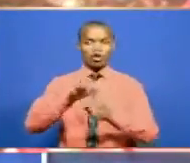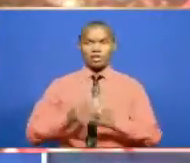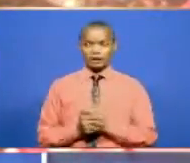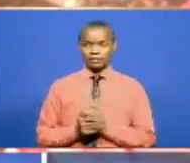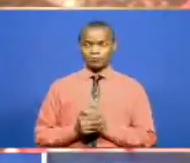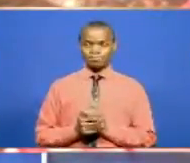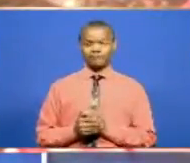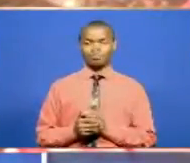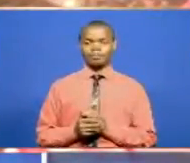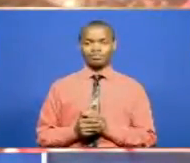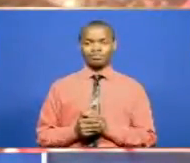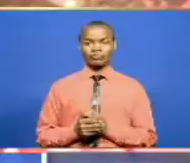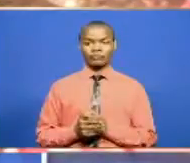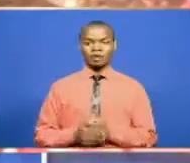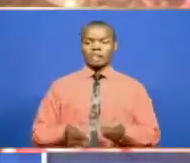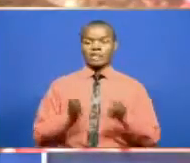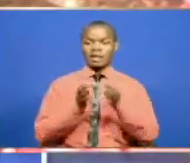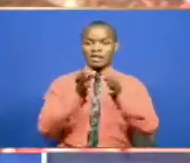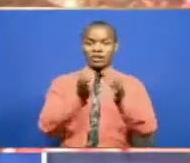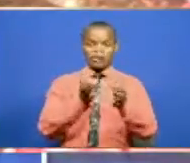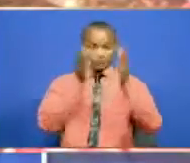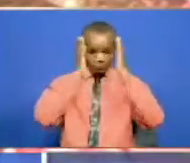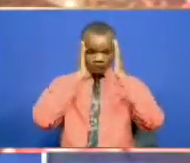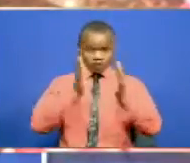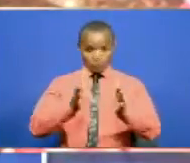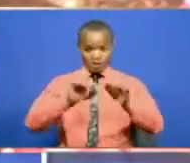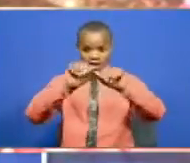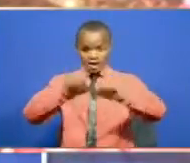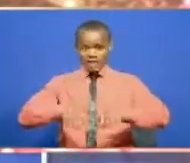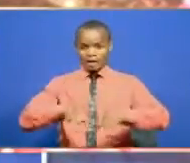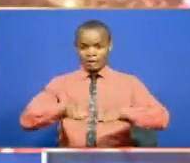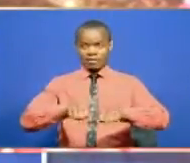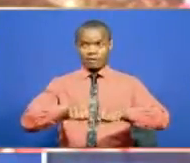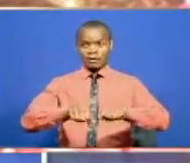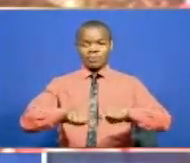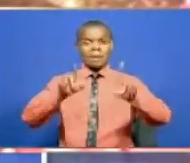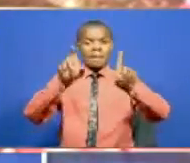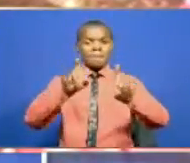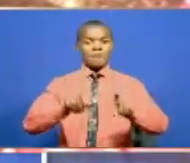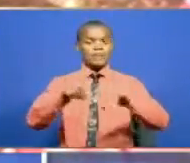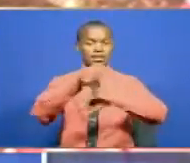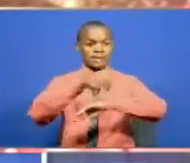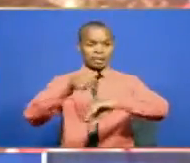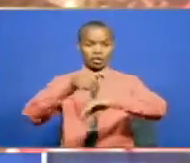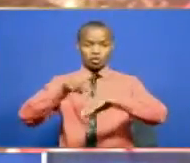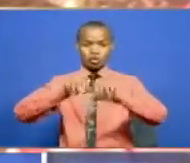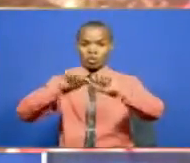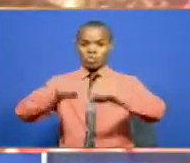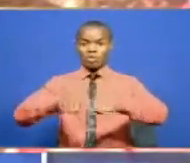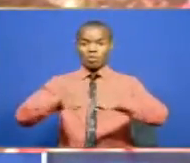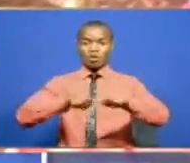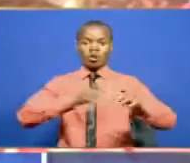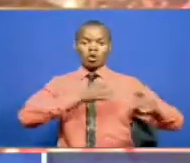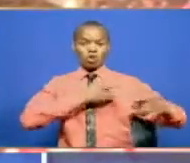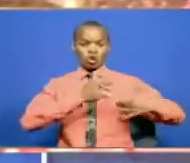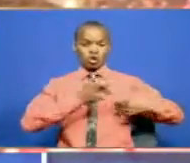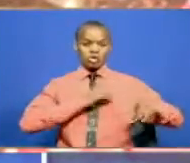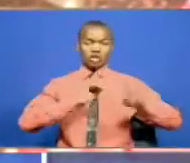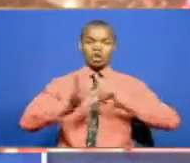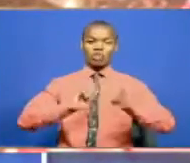momentum and to remain focused, we must address as a nation the pressing needs such as the